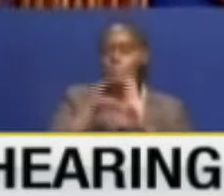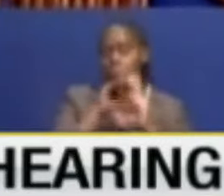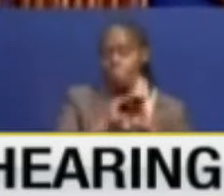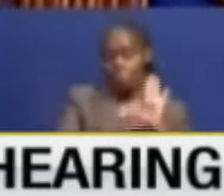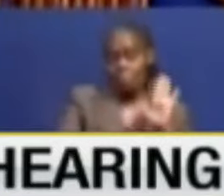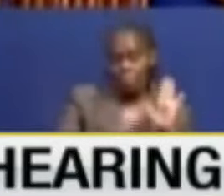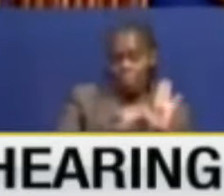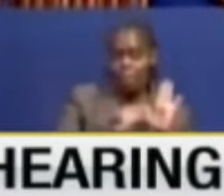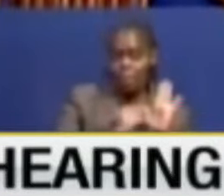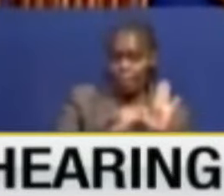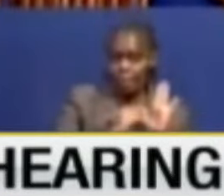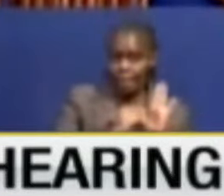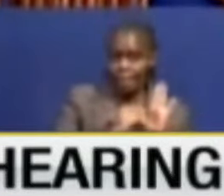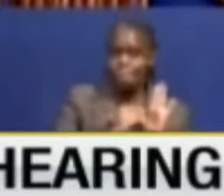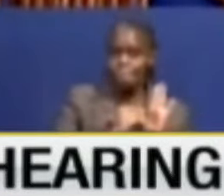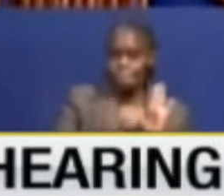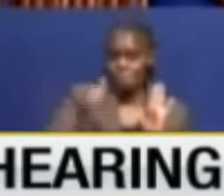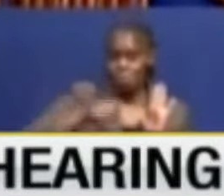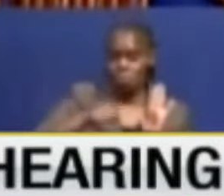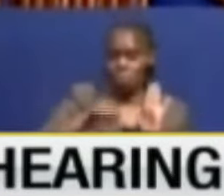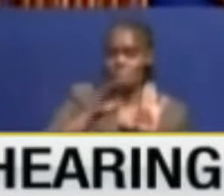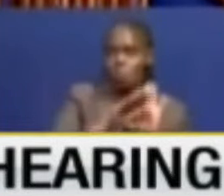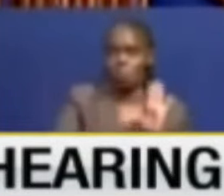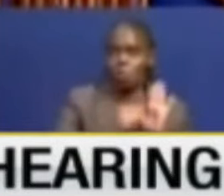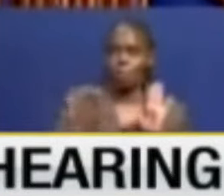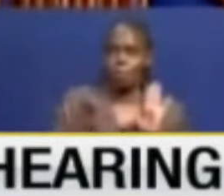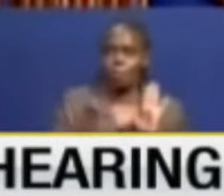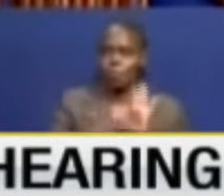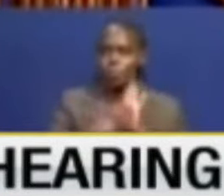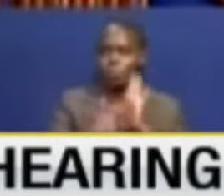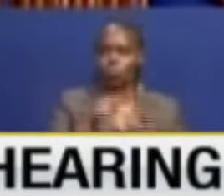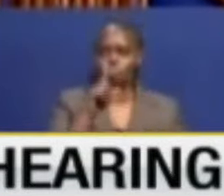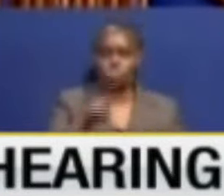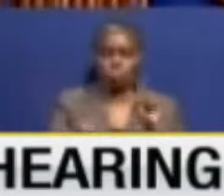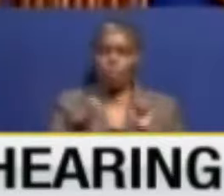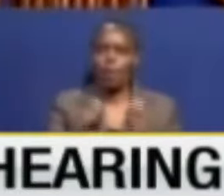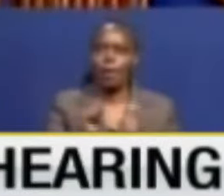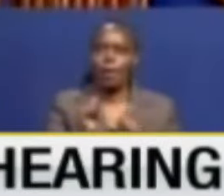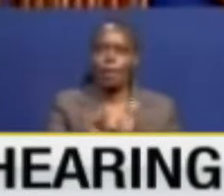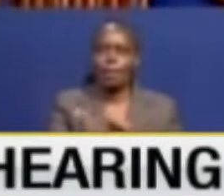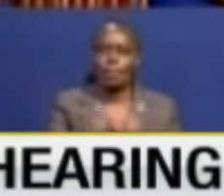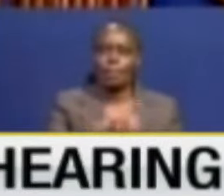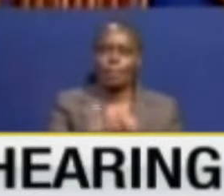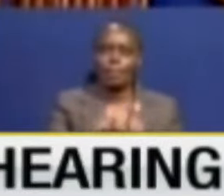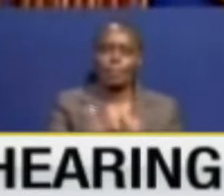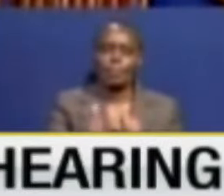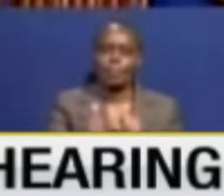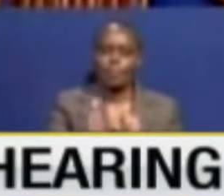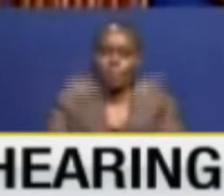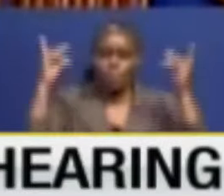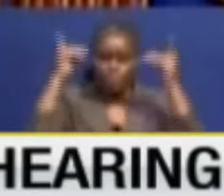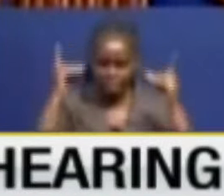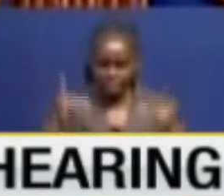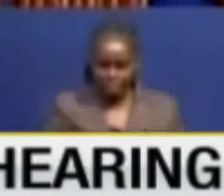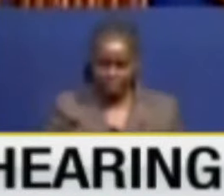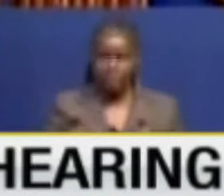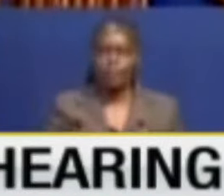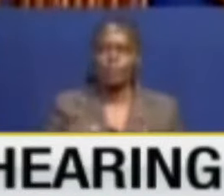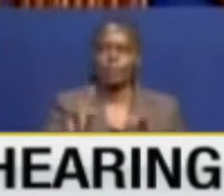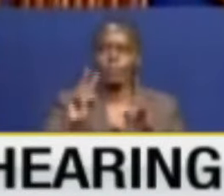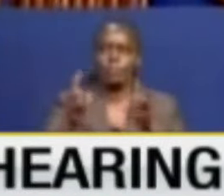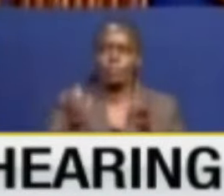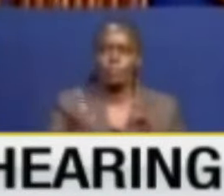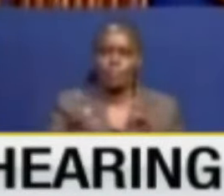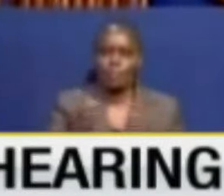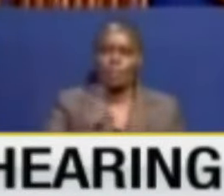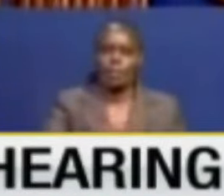which has been appended in today's order paper, detailed the various activities in the hearing and determination of the matter